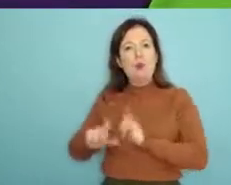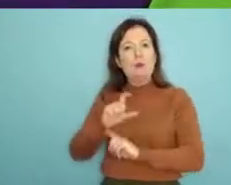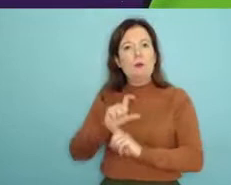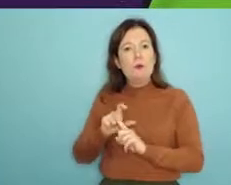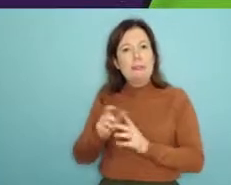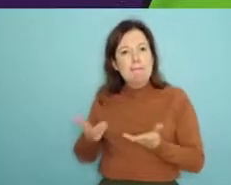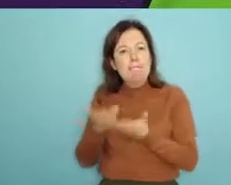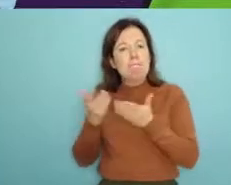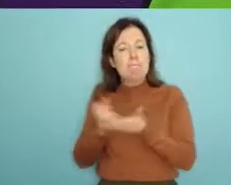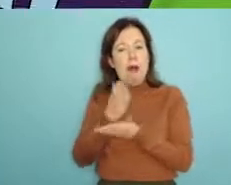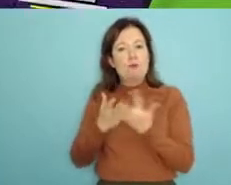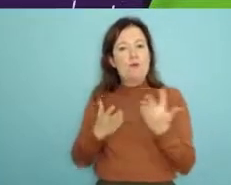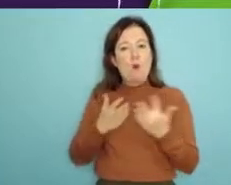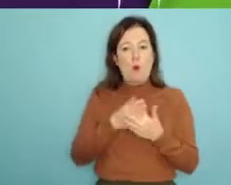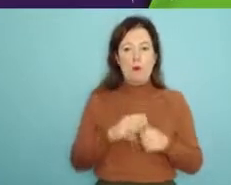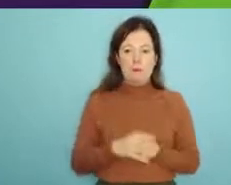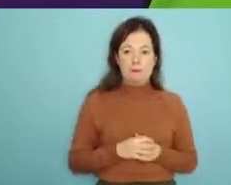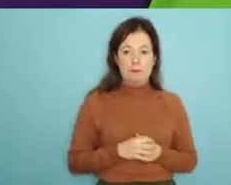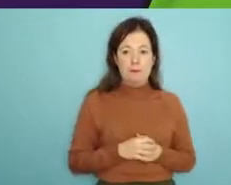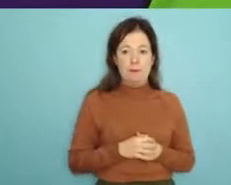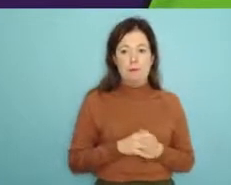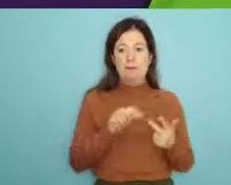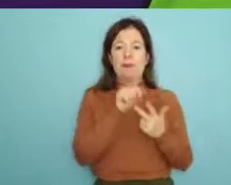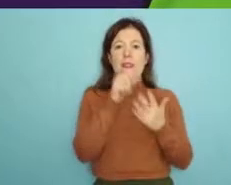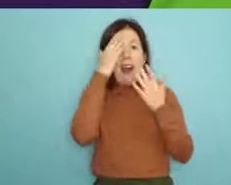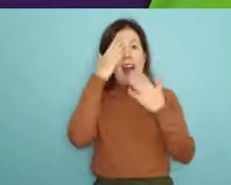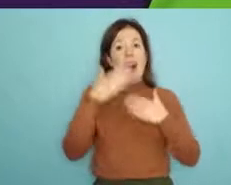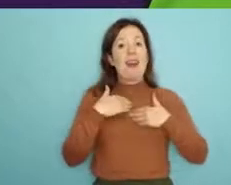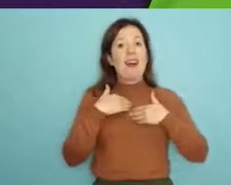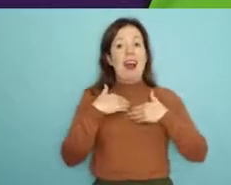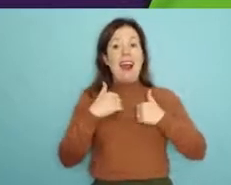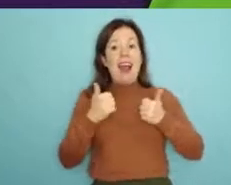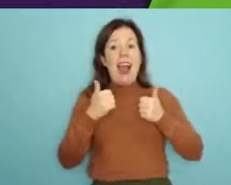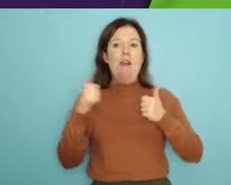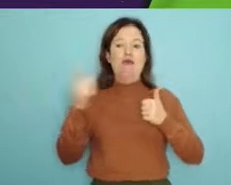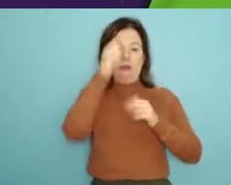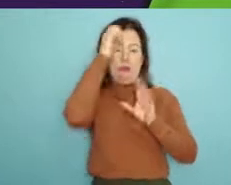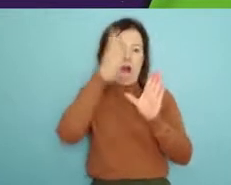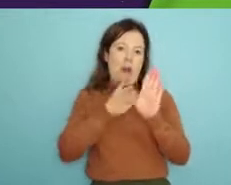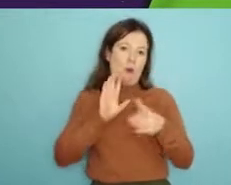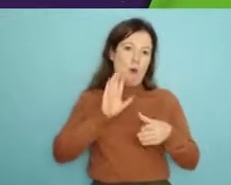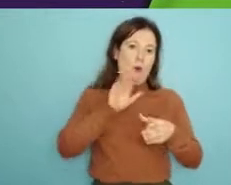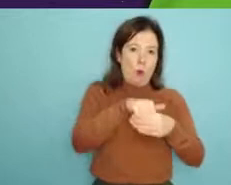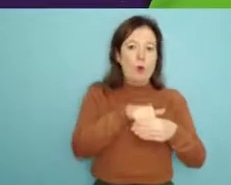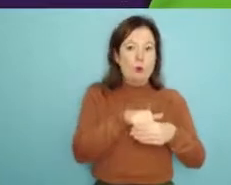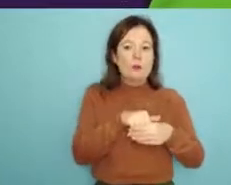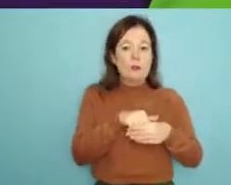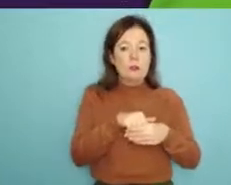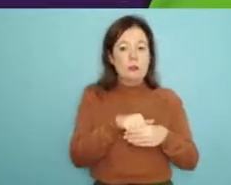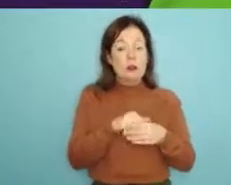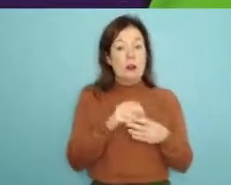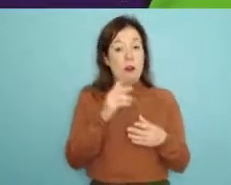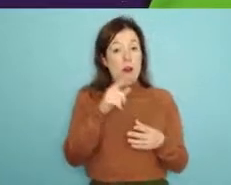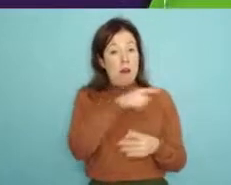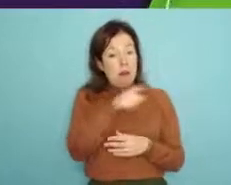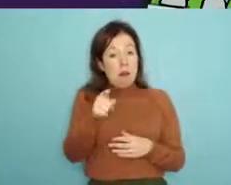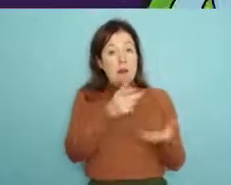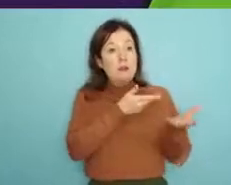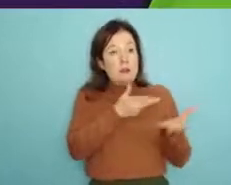Make all health and care psychological by enabling all health and care services to deliver psychologically informed care.